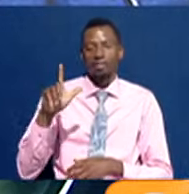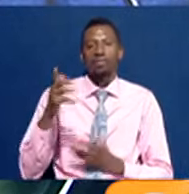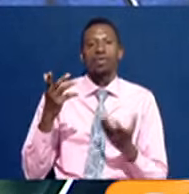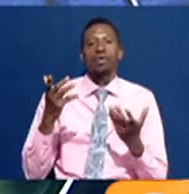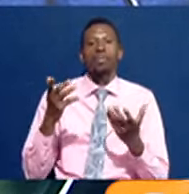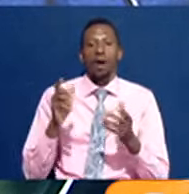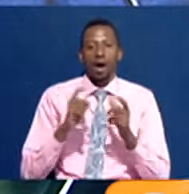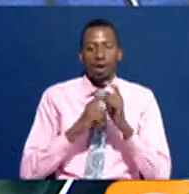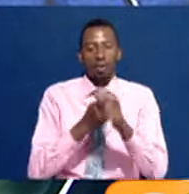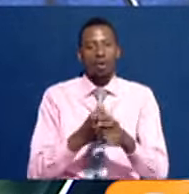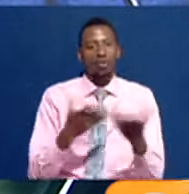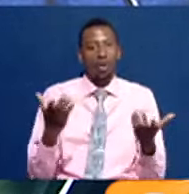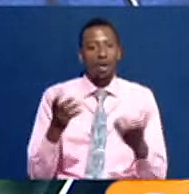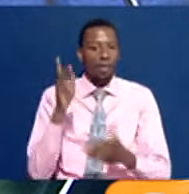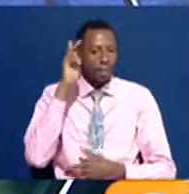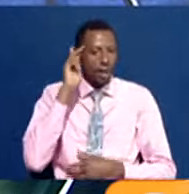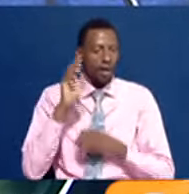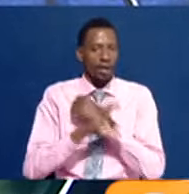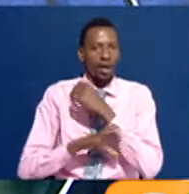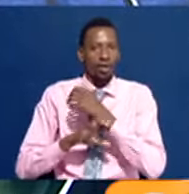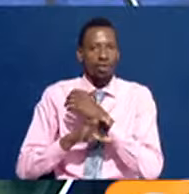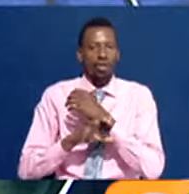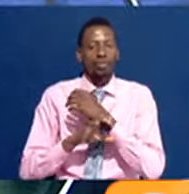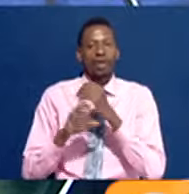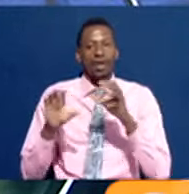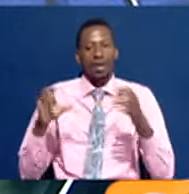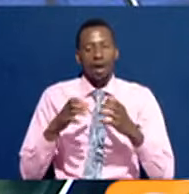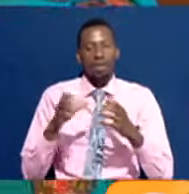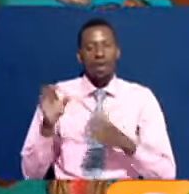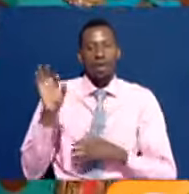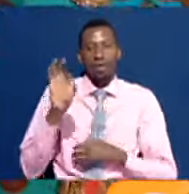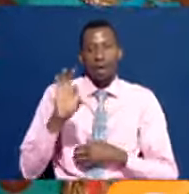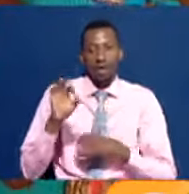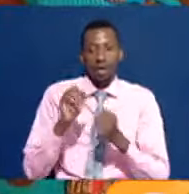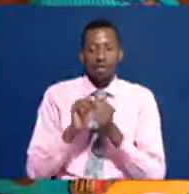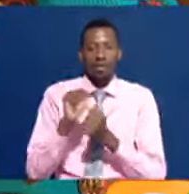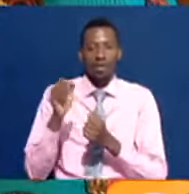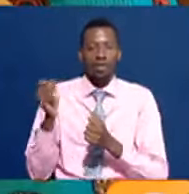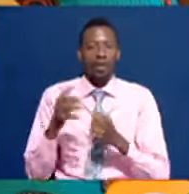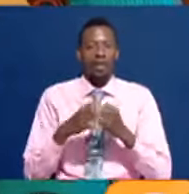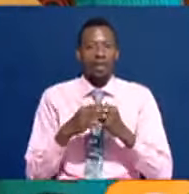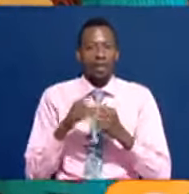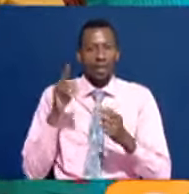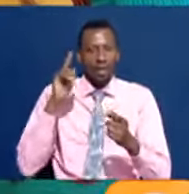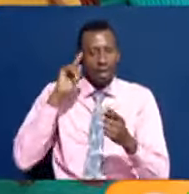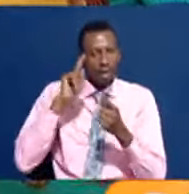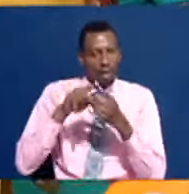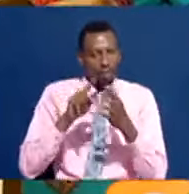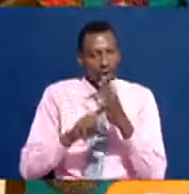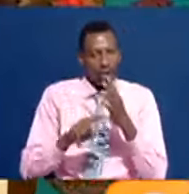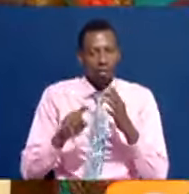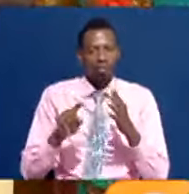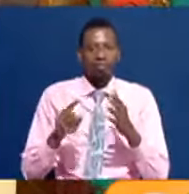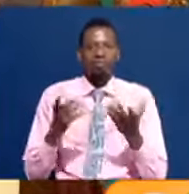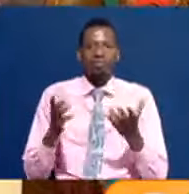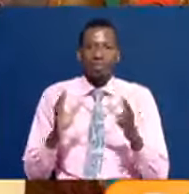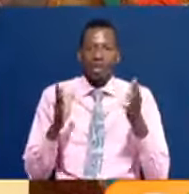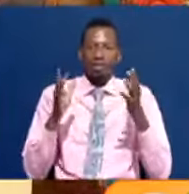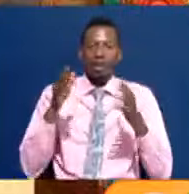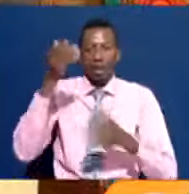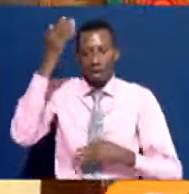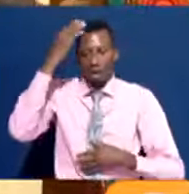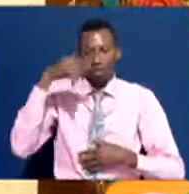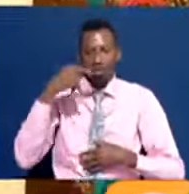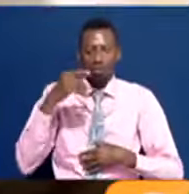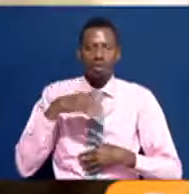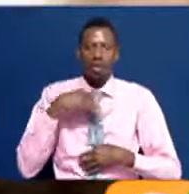Club on Friday, 15th September. The event was aimed at celebrating the nurses who had passed on in the line of service over the